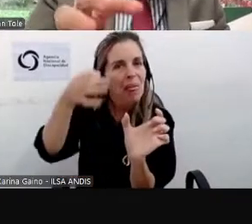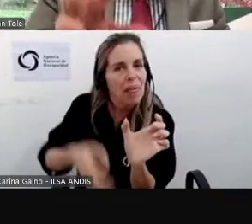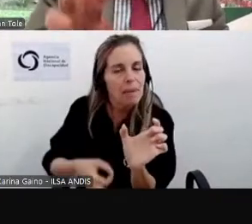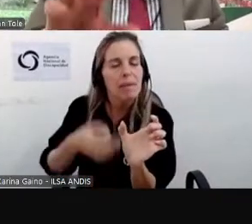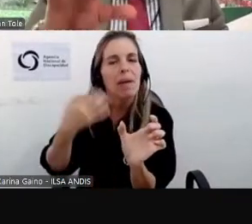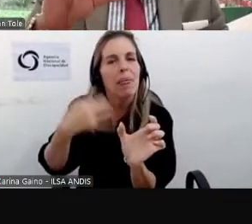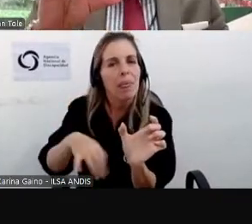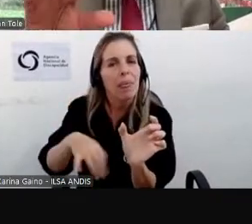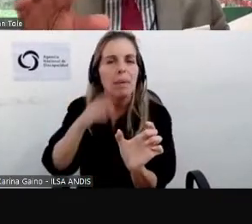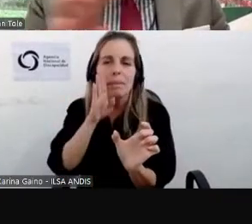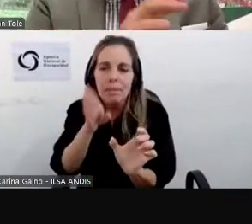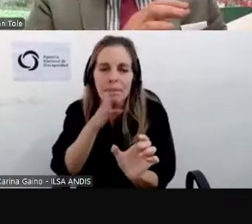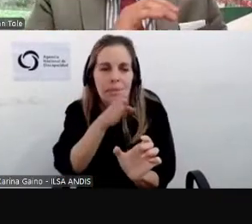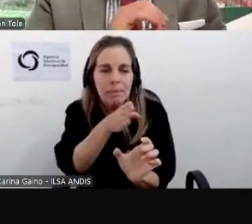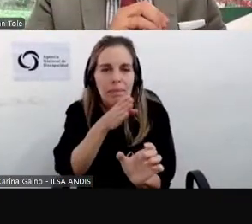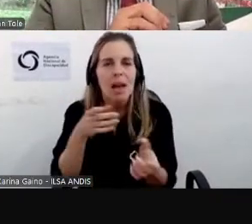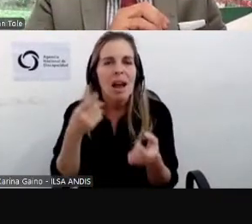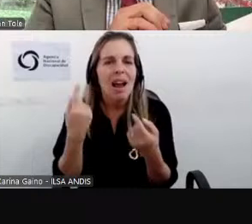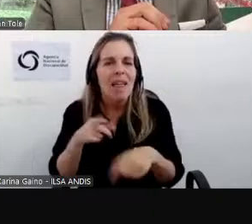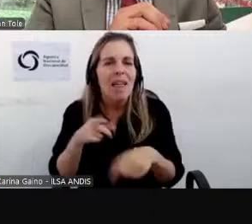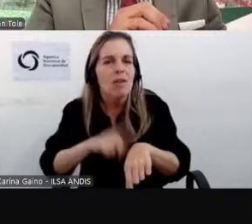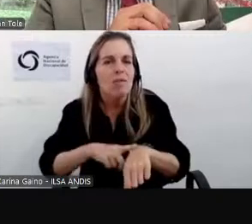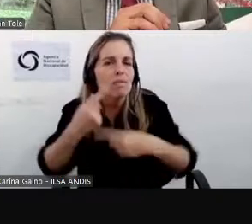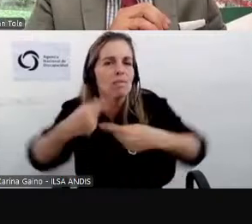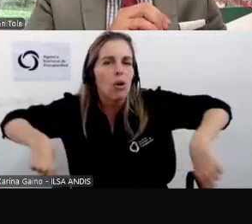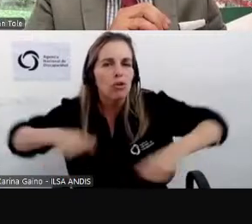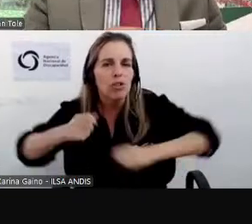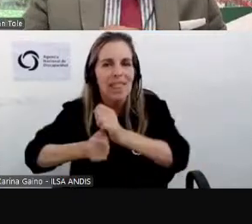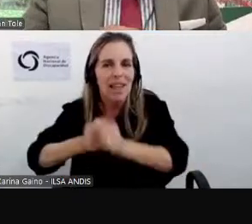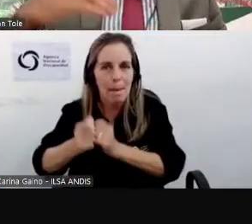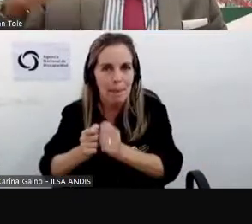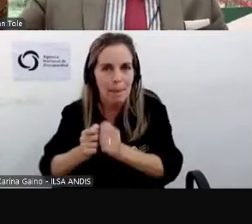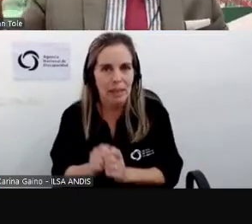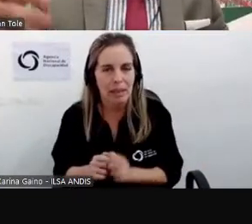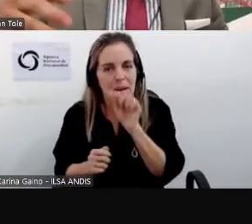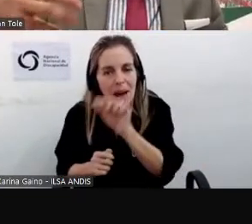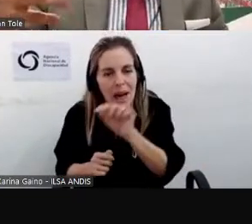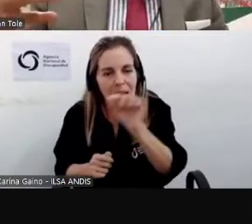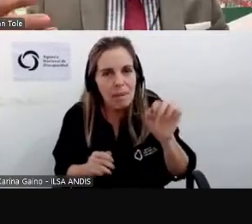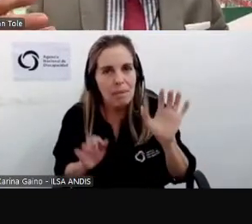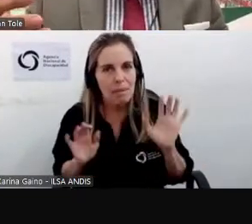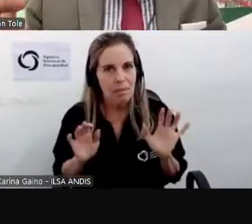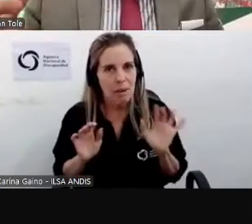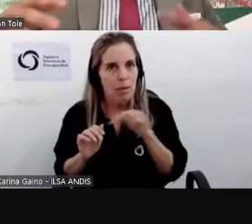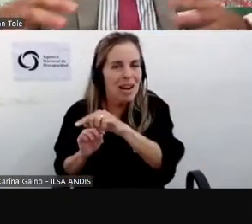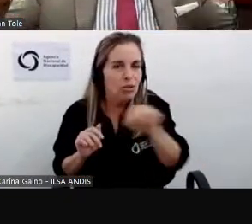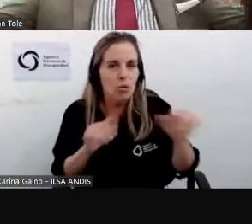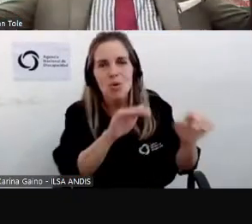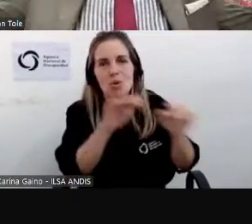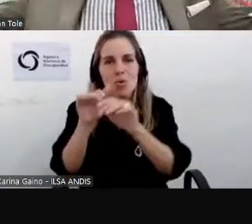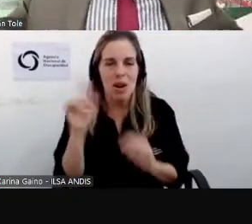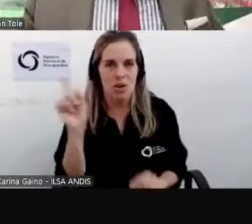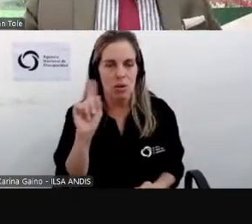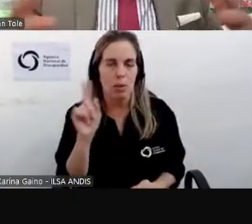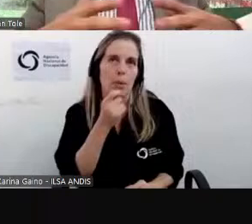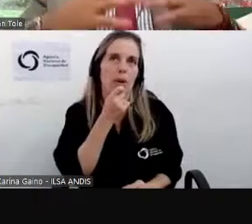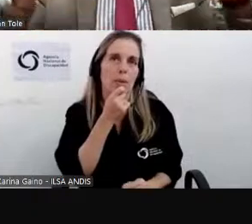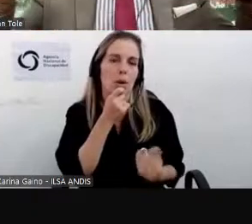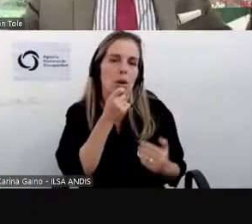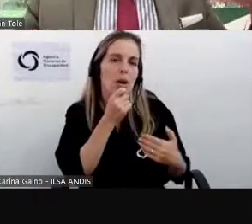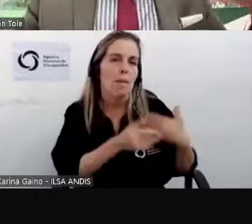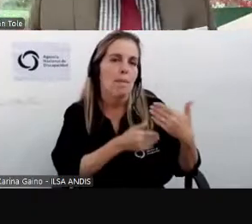Due diligence needs to focus on each of the company's operations. That's why we can't think